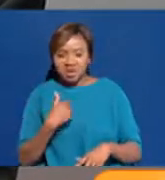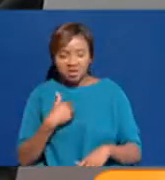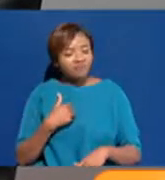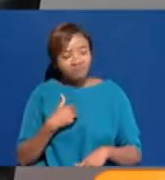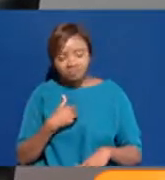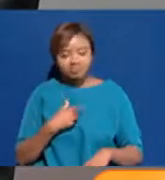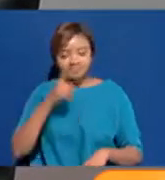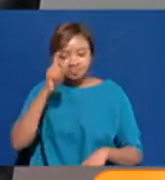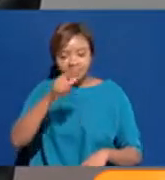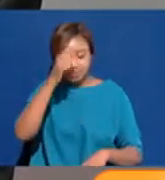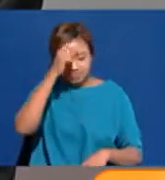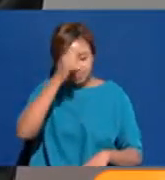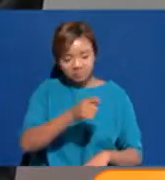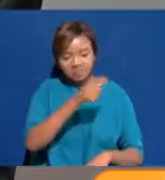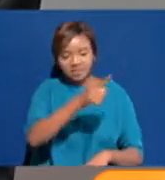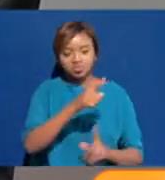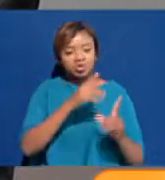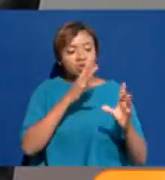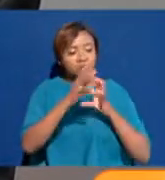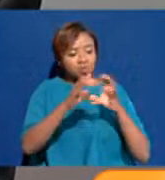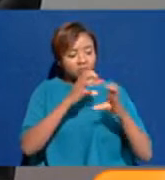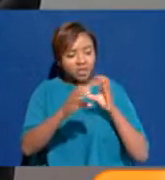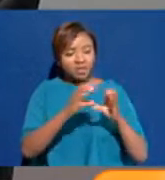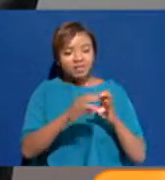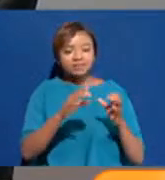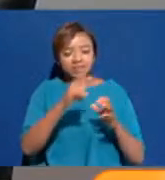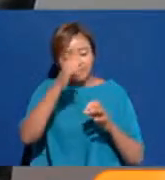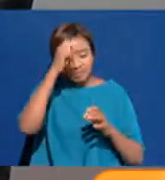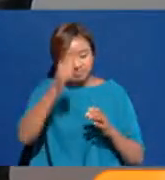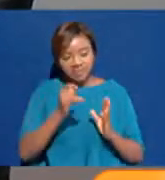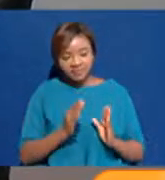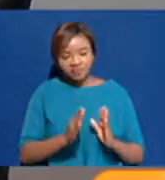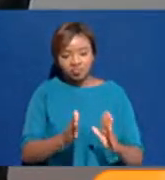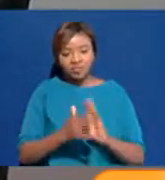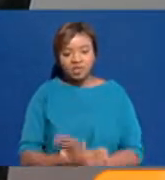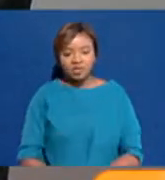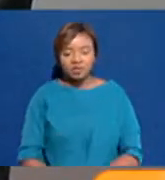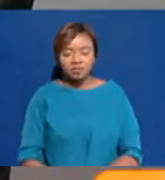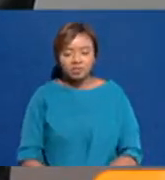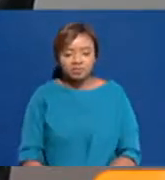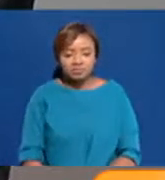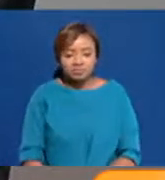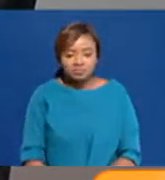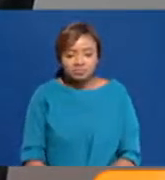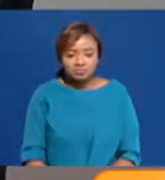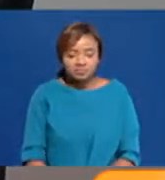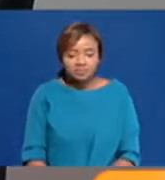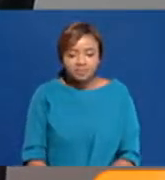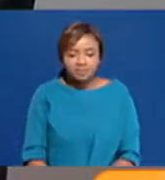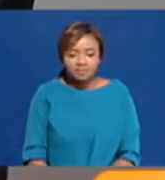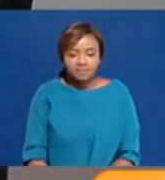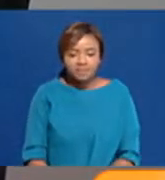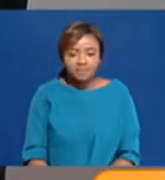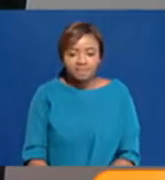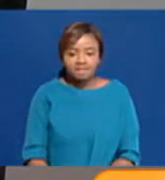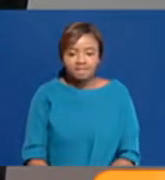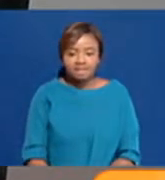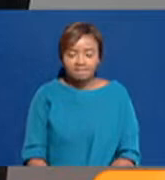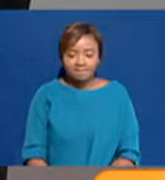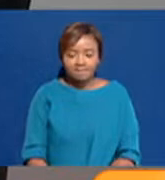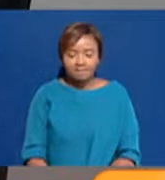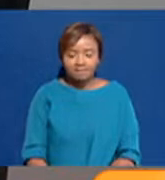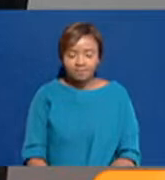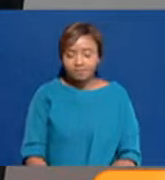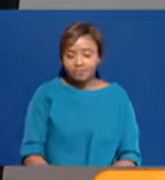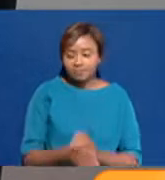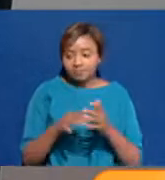respect. And I should give even your point of view reasonable credibility or reasonable space. This is the right politic that we must. So